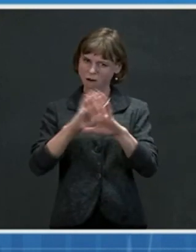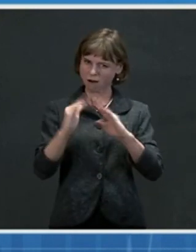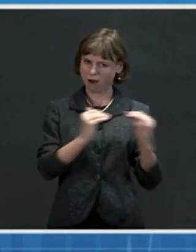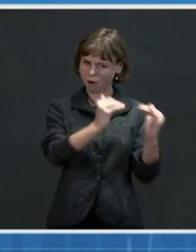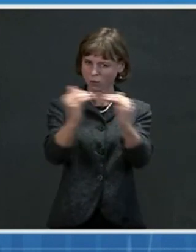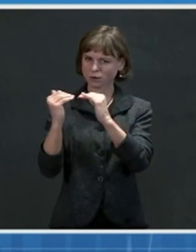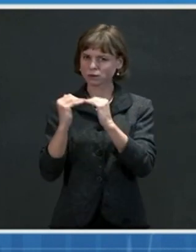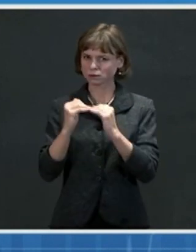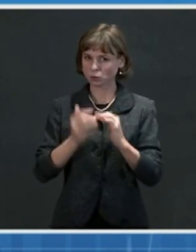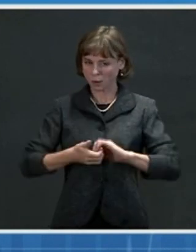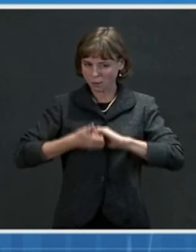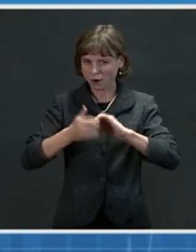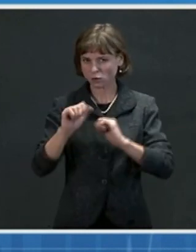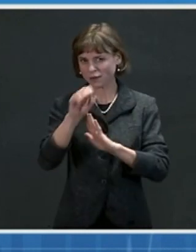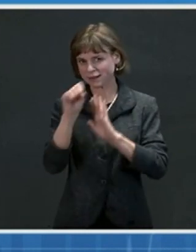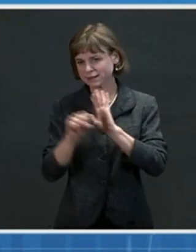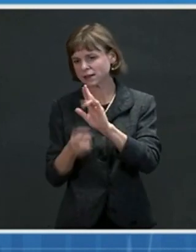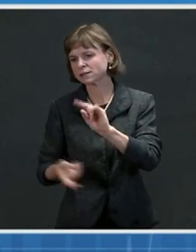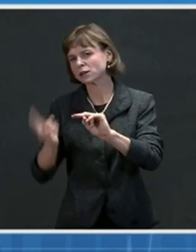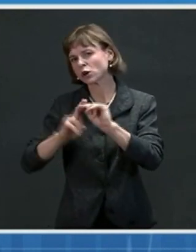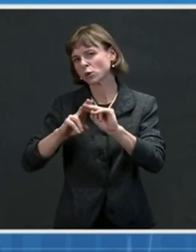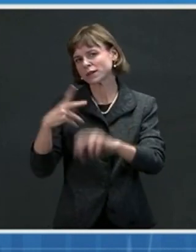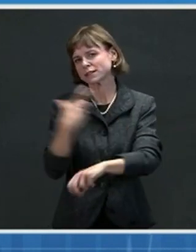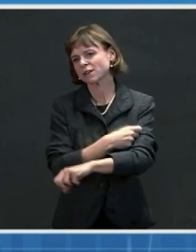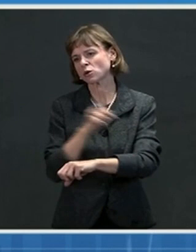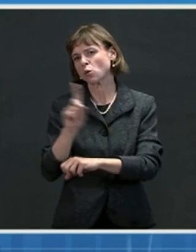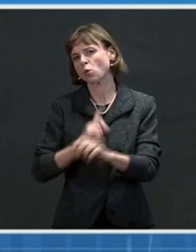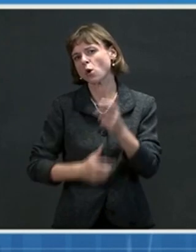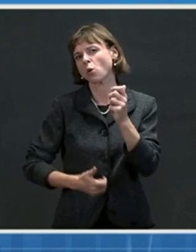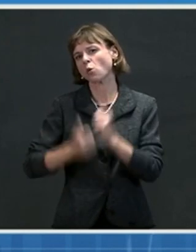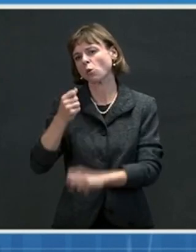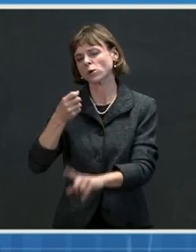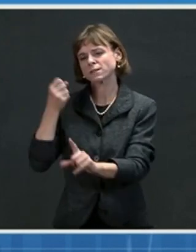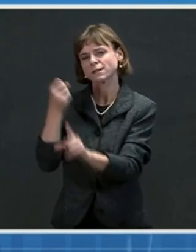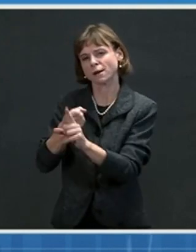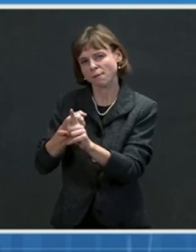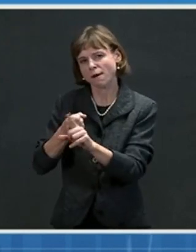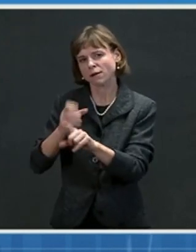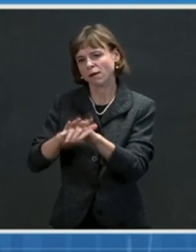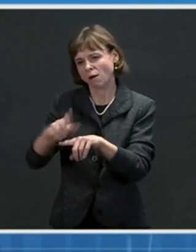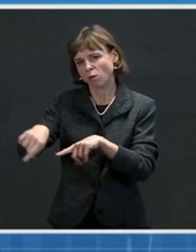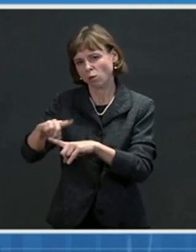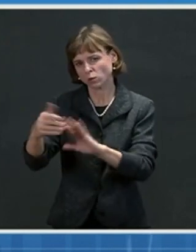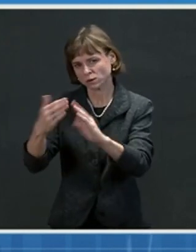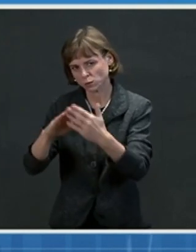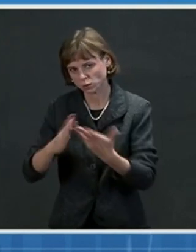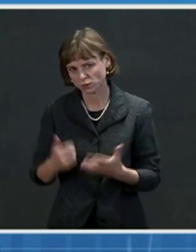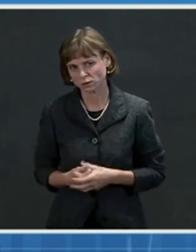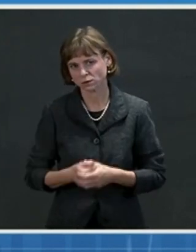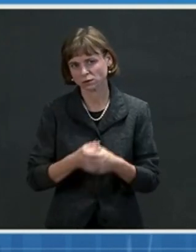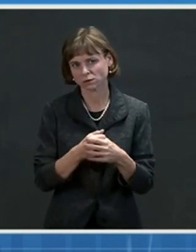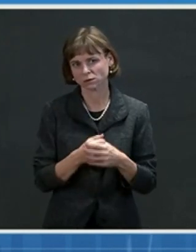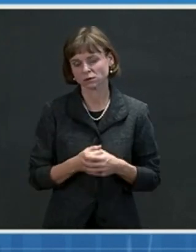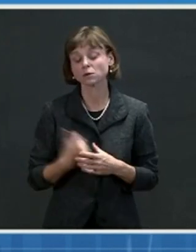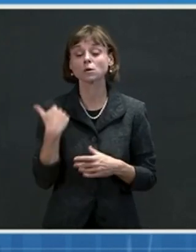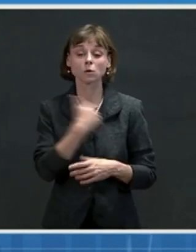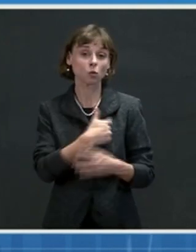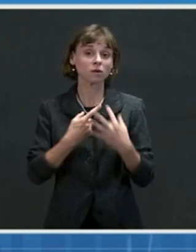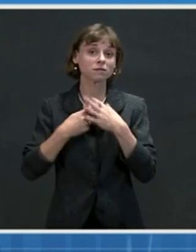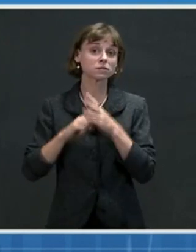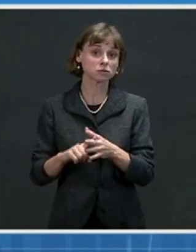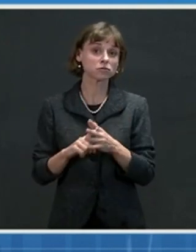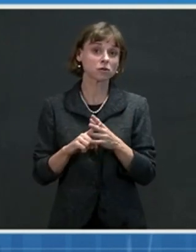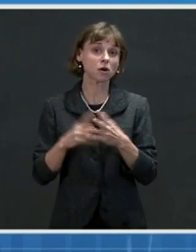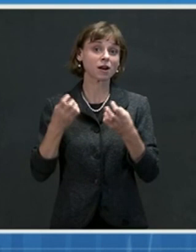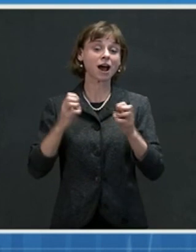increase vaccinations in the hardest hit and hardest to reach communities. We've launched efforts to get more vaccines to